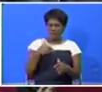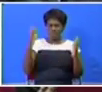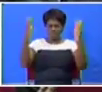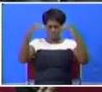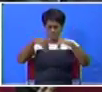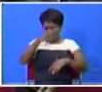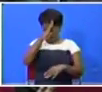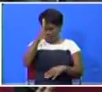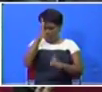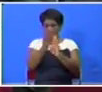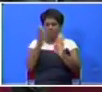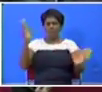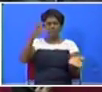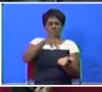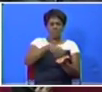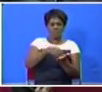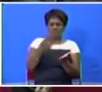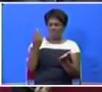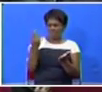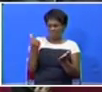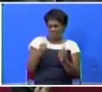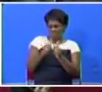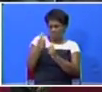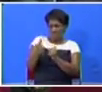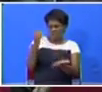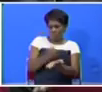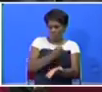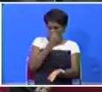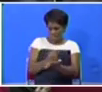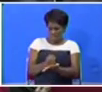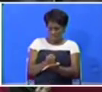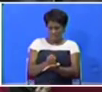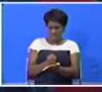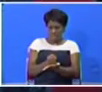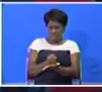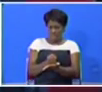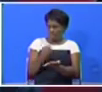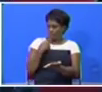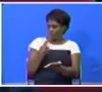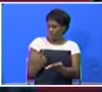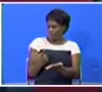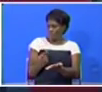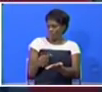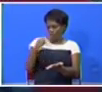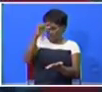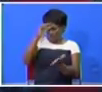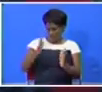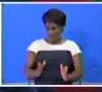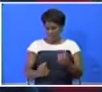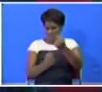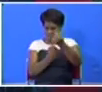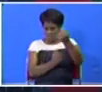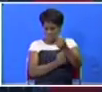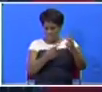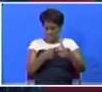at Bungoma's bus station, about a kilometer from Posta Ground, where Lusaka was to hold his, said it was the governor's supporters who